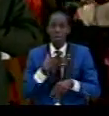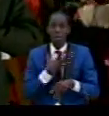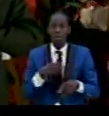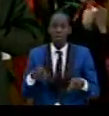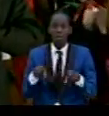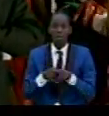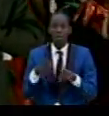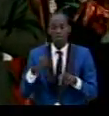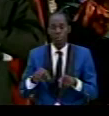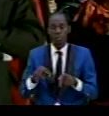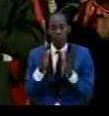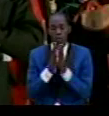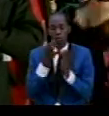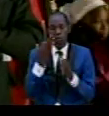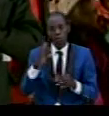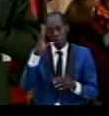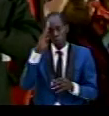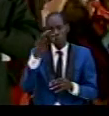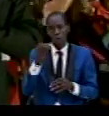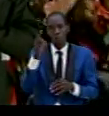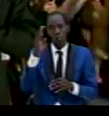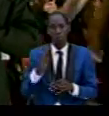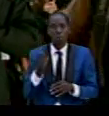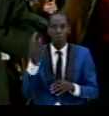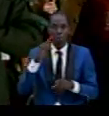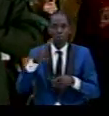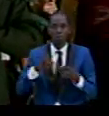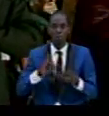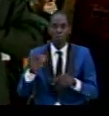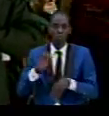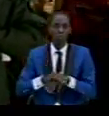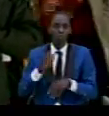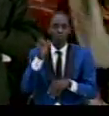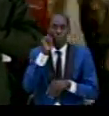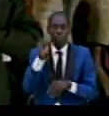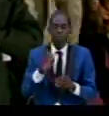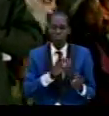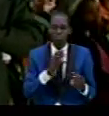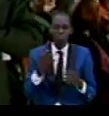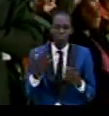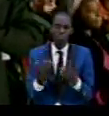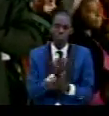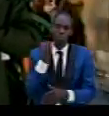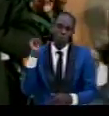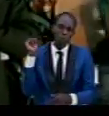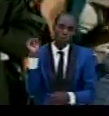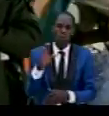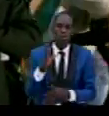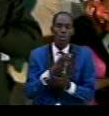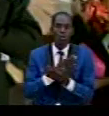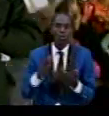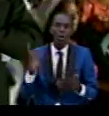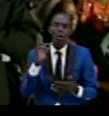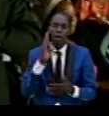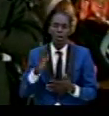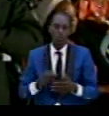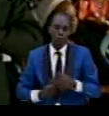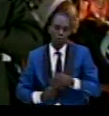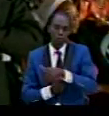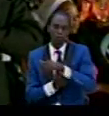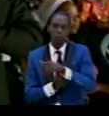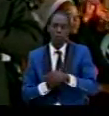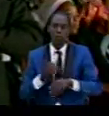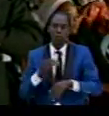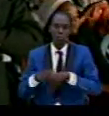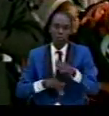on, she threw away her walking stick. She started leaping up, jumping, dancing for joy